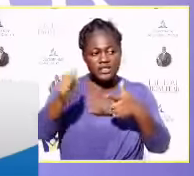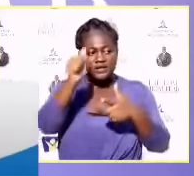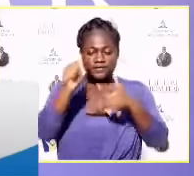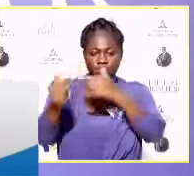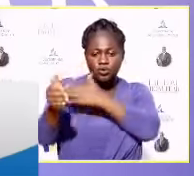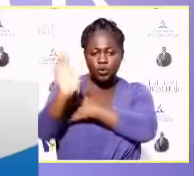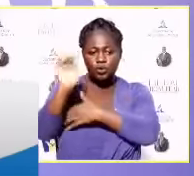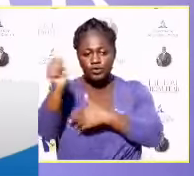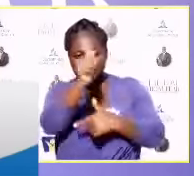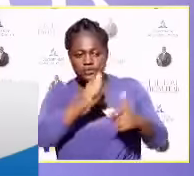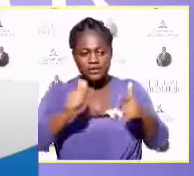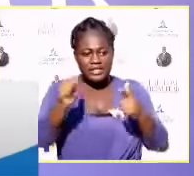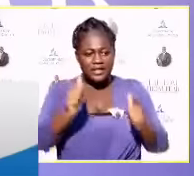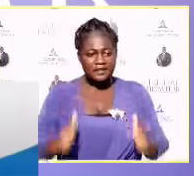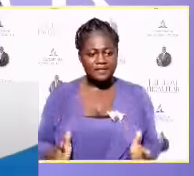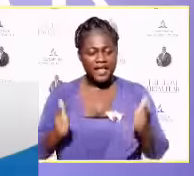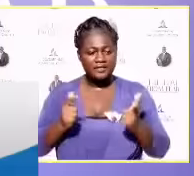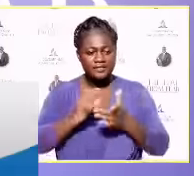idol.